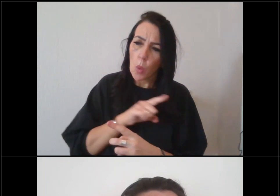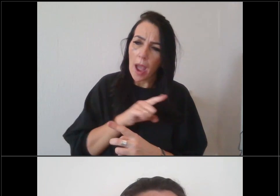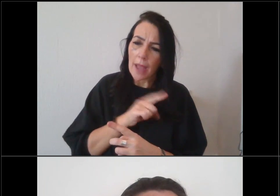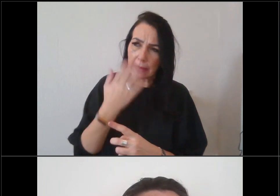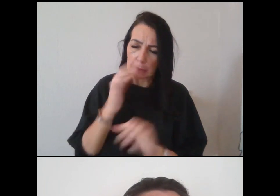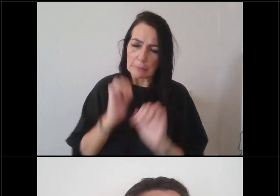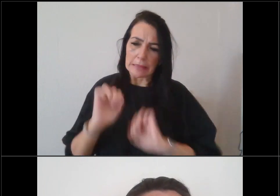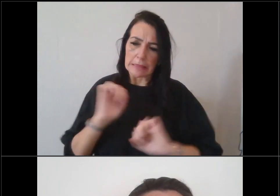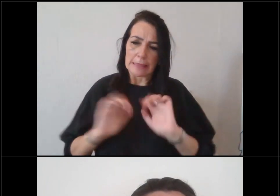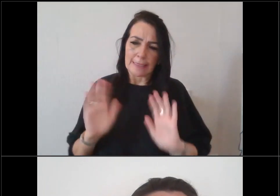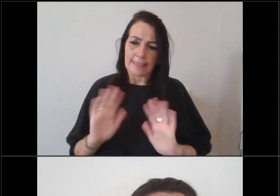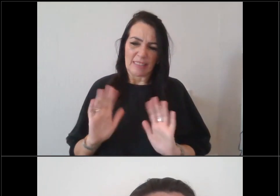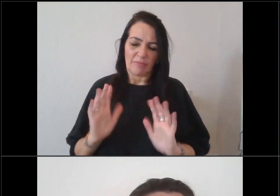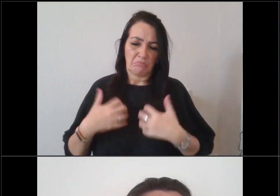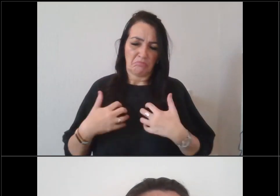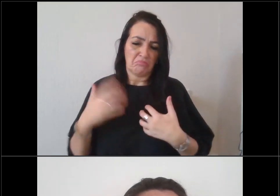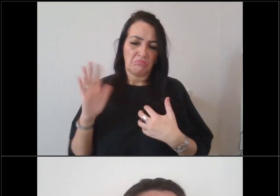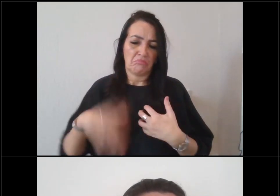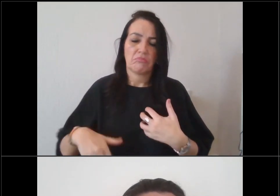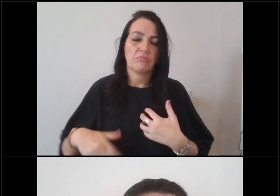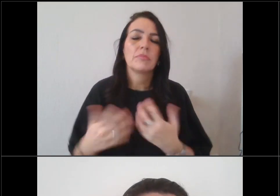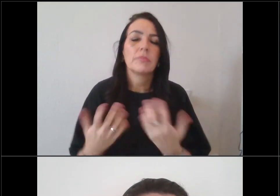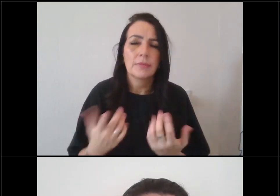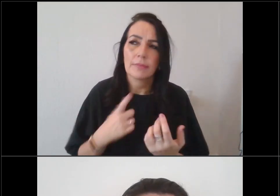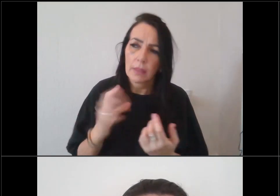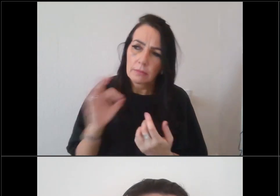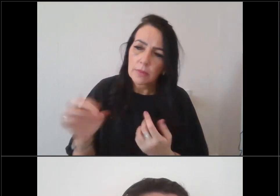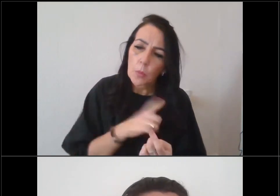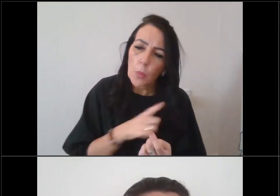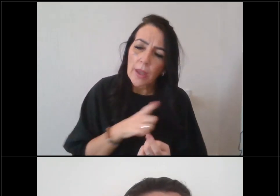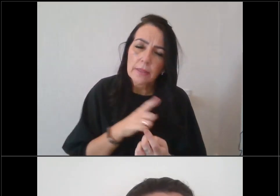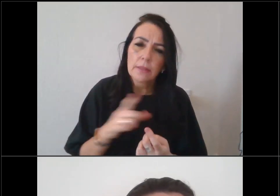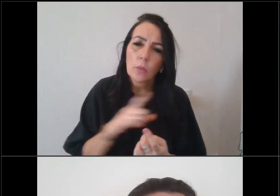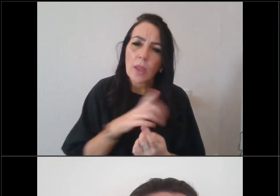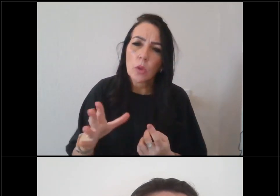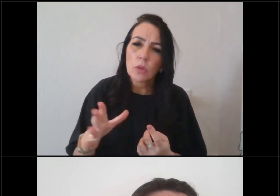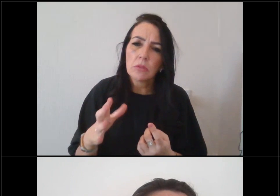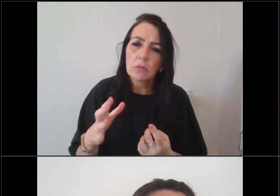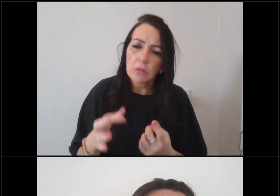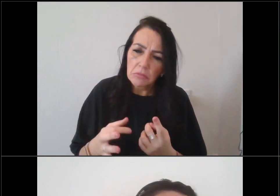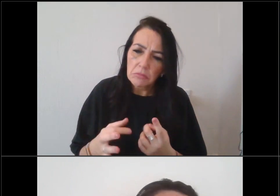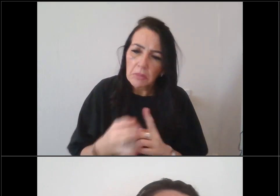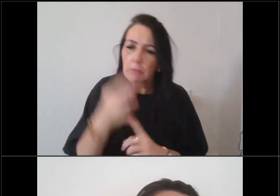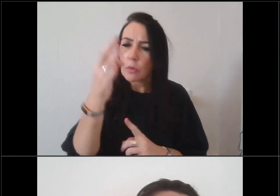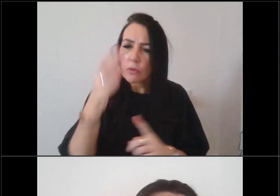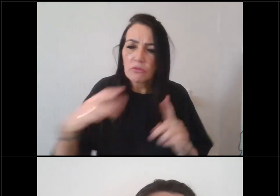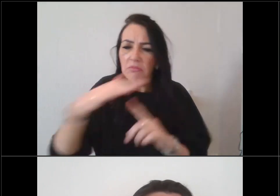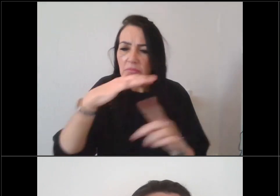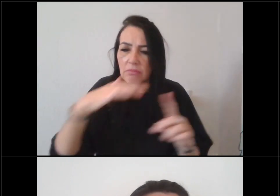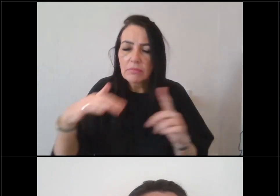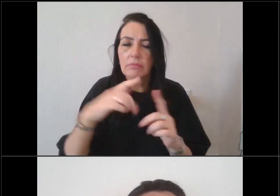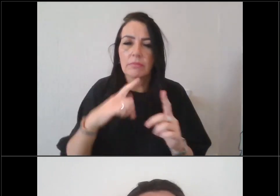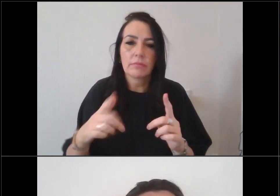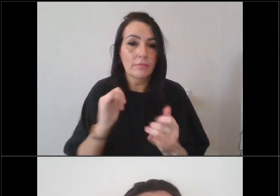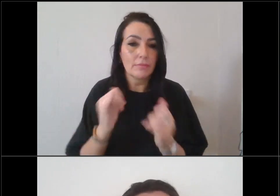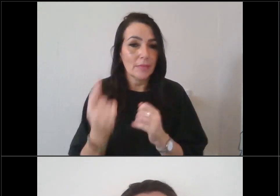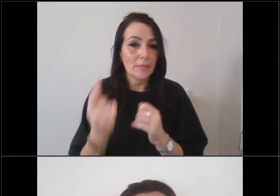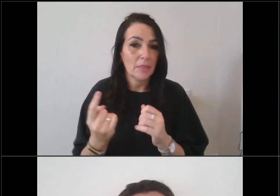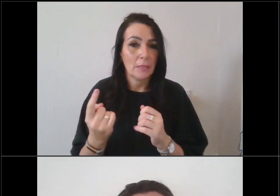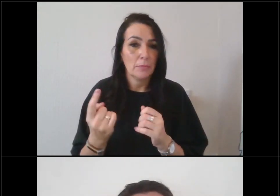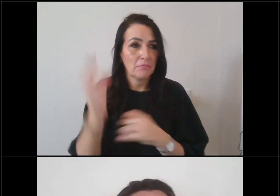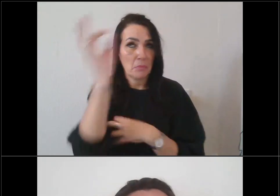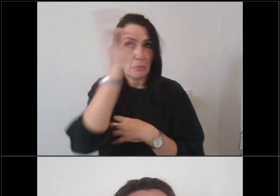less engaged or less motivated to make changes for energy efficiency. It might be because perhaps they don't